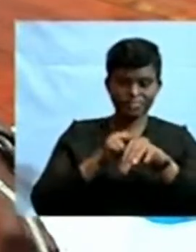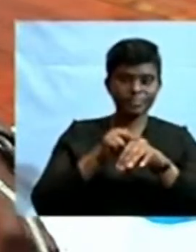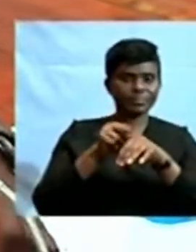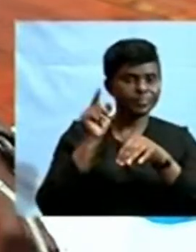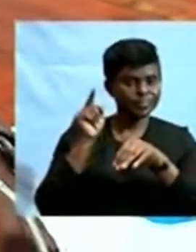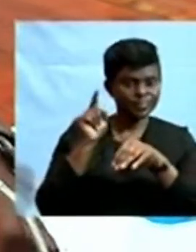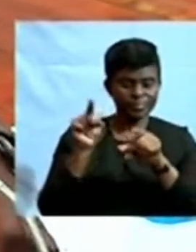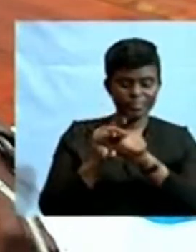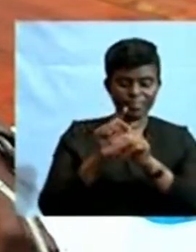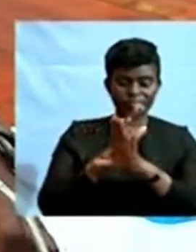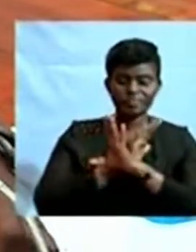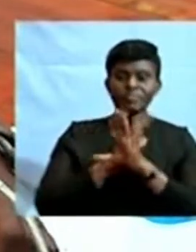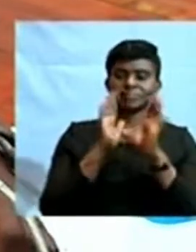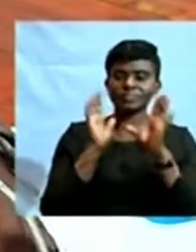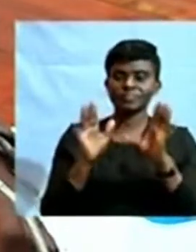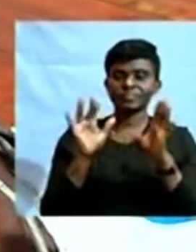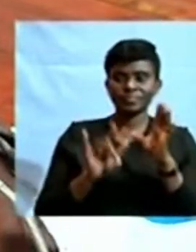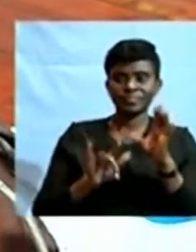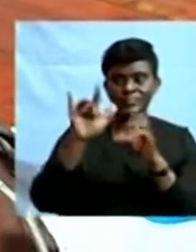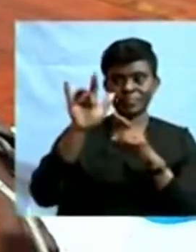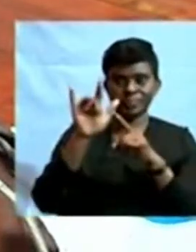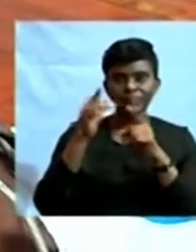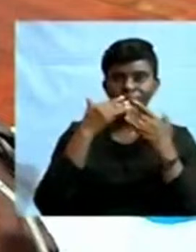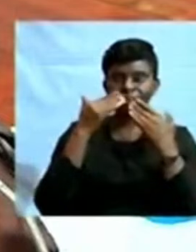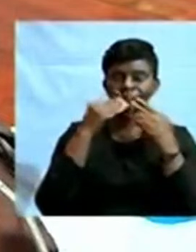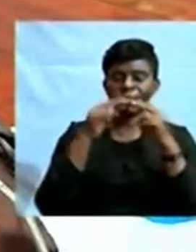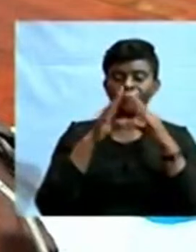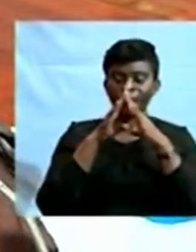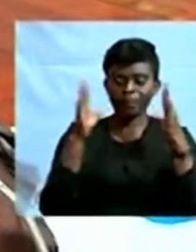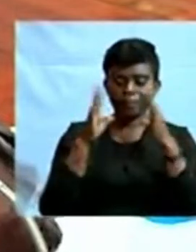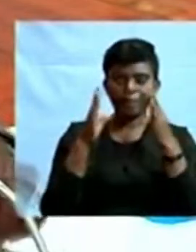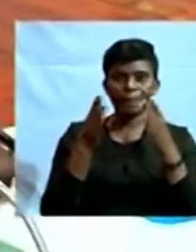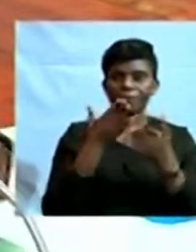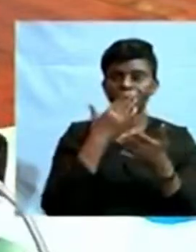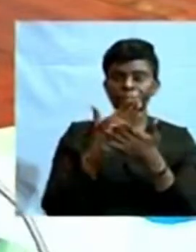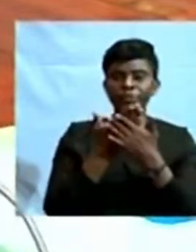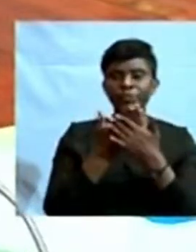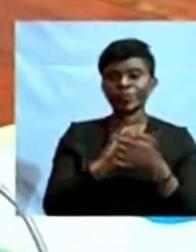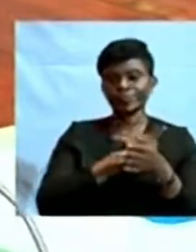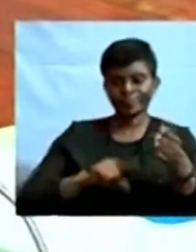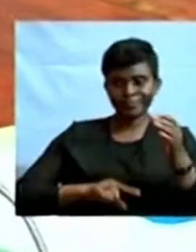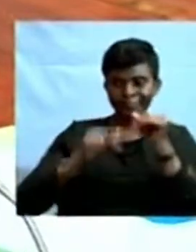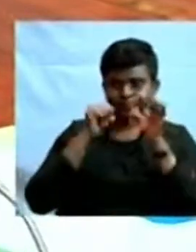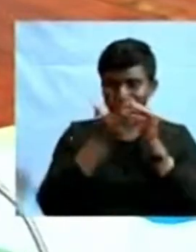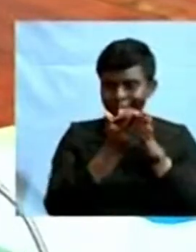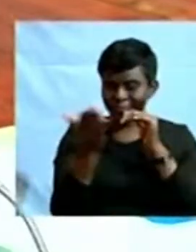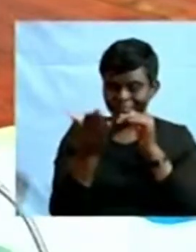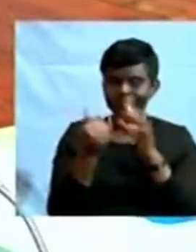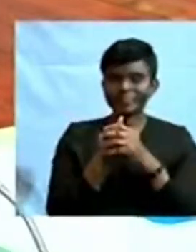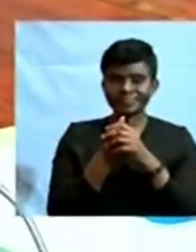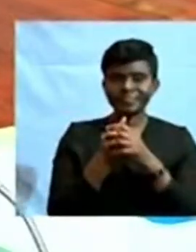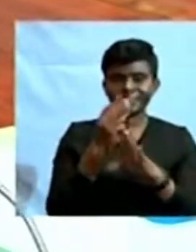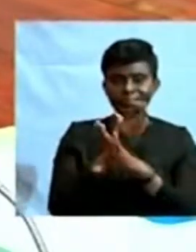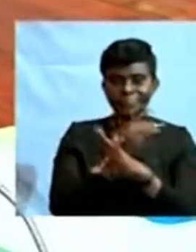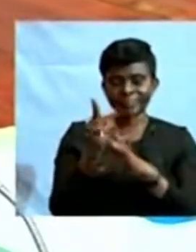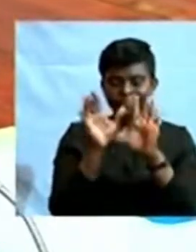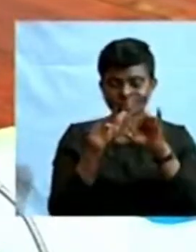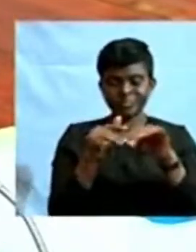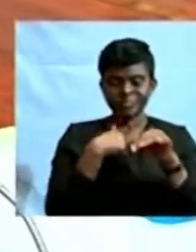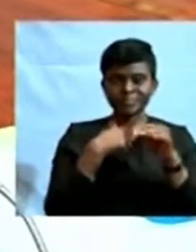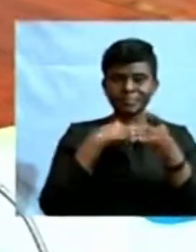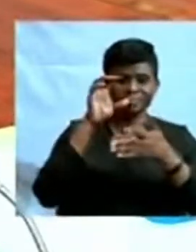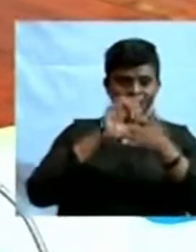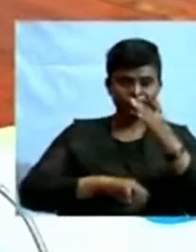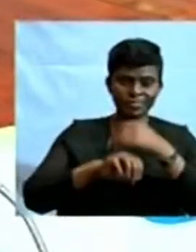carrier, the Zambia airline. Thank you so much, and may the good Lord bless you. And before you leave, allow me